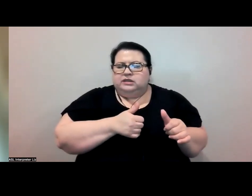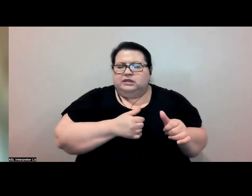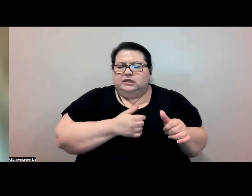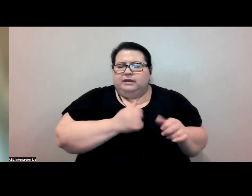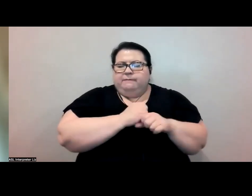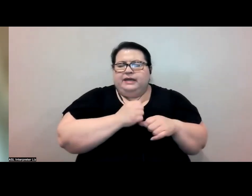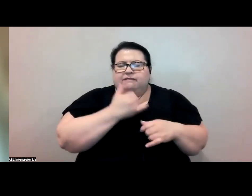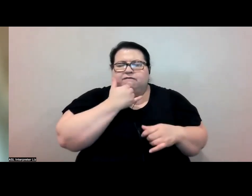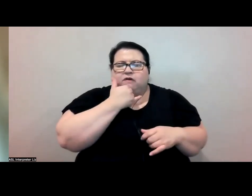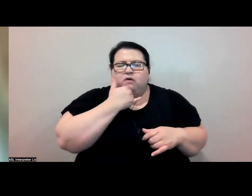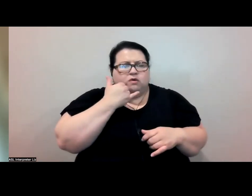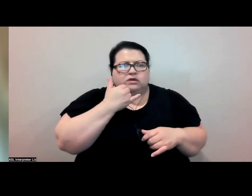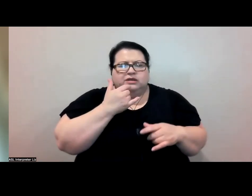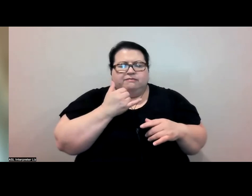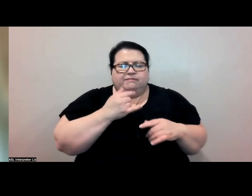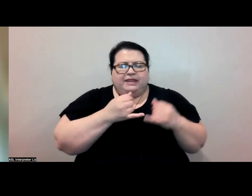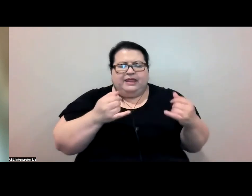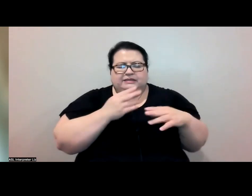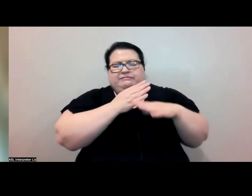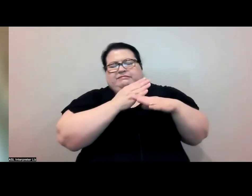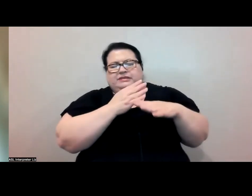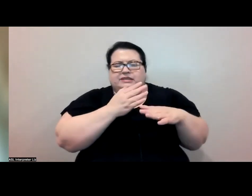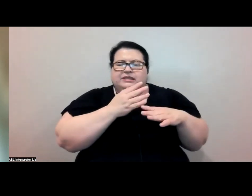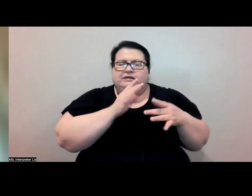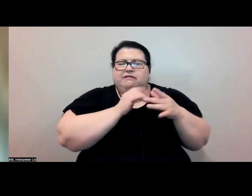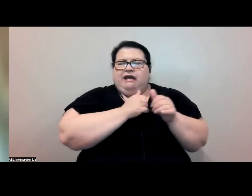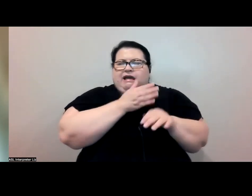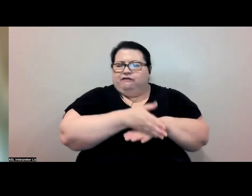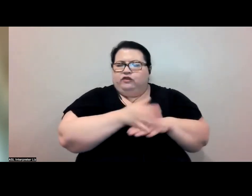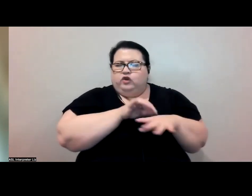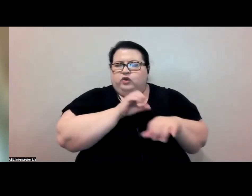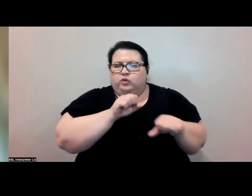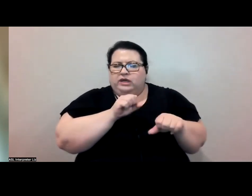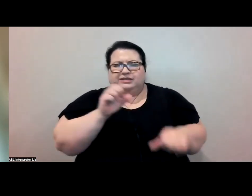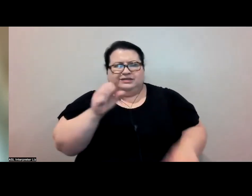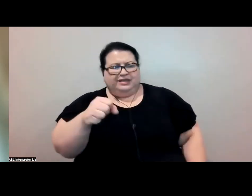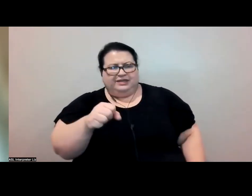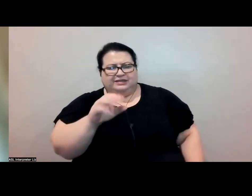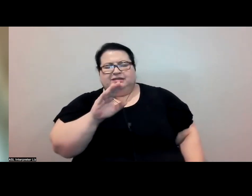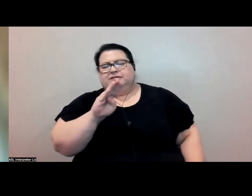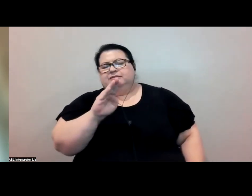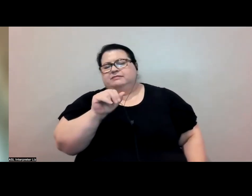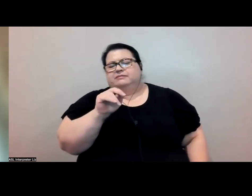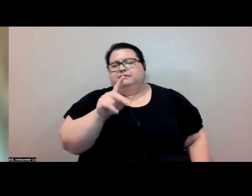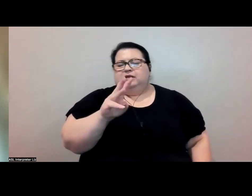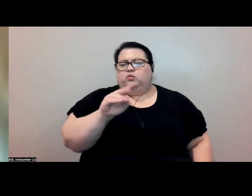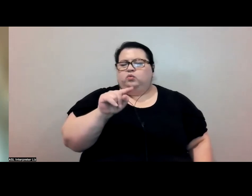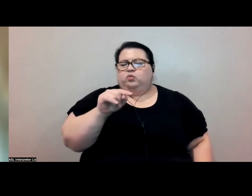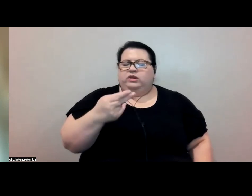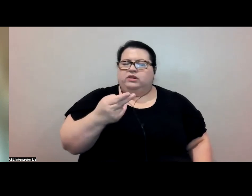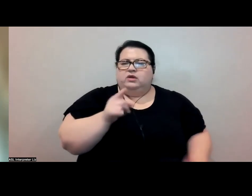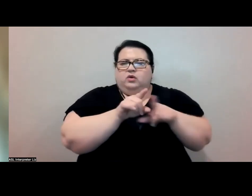lines following a major earthquake? The answer is yes. So the bandwidth of our cell phone network as well as